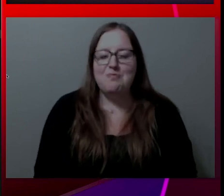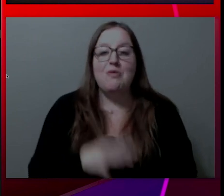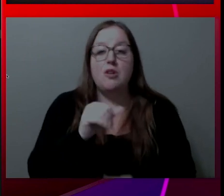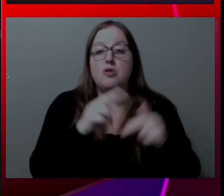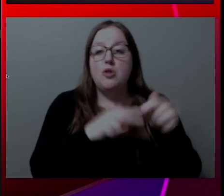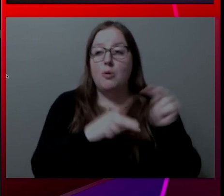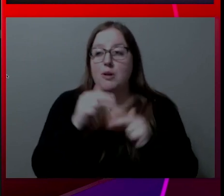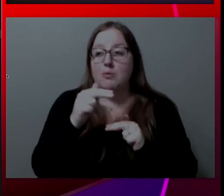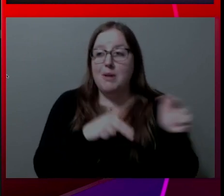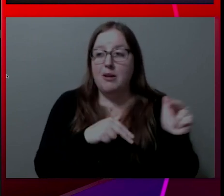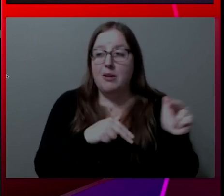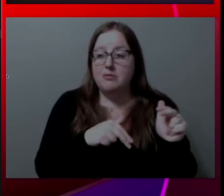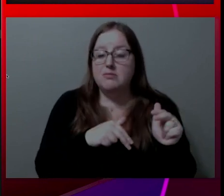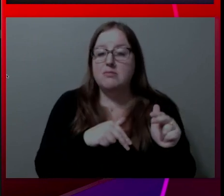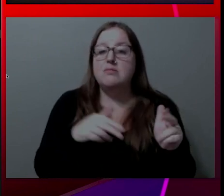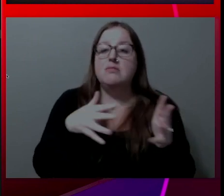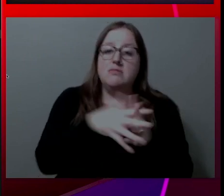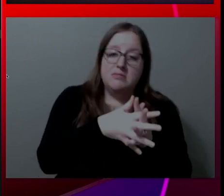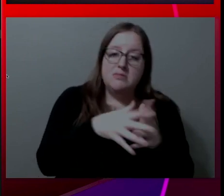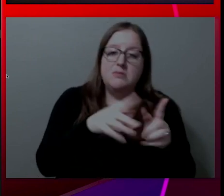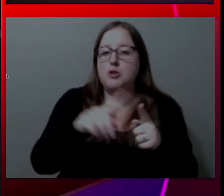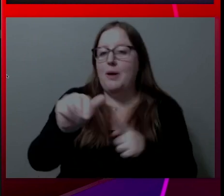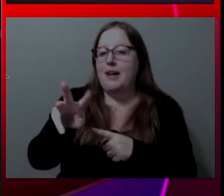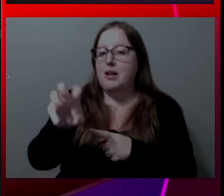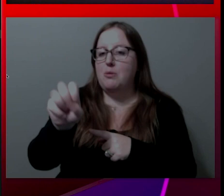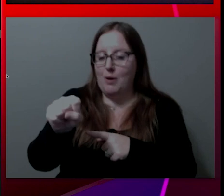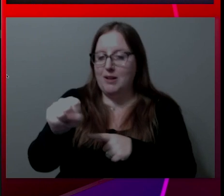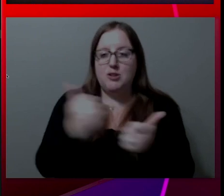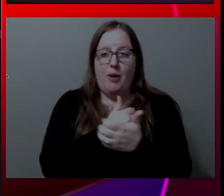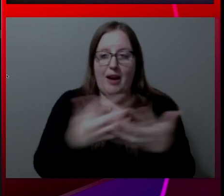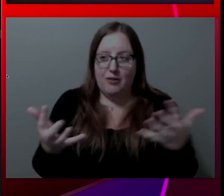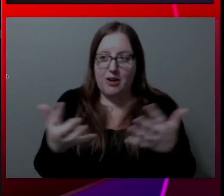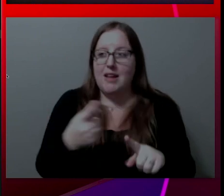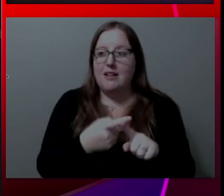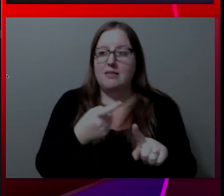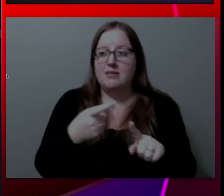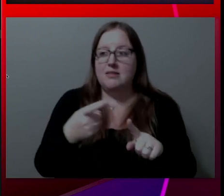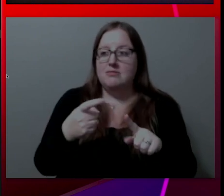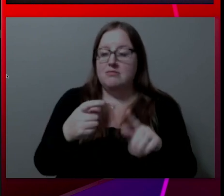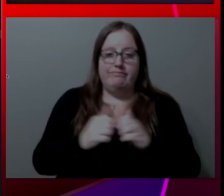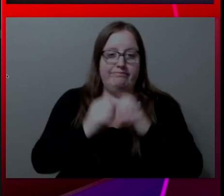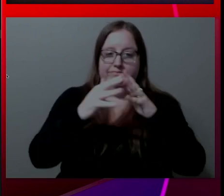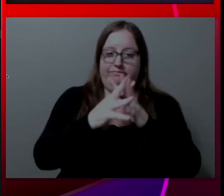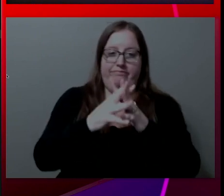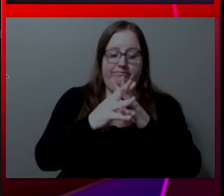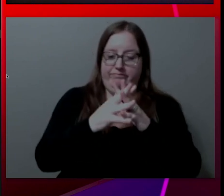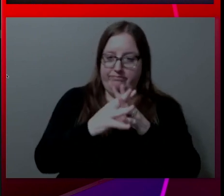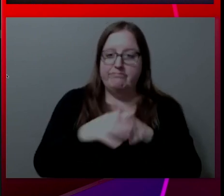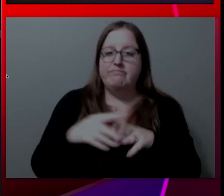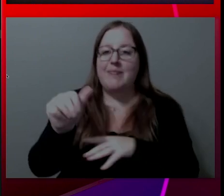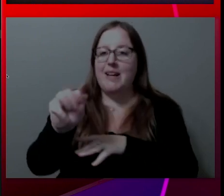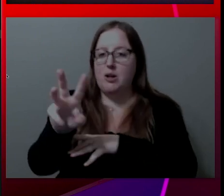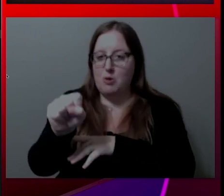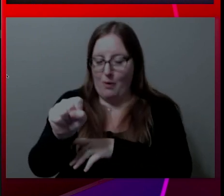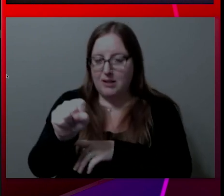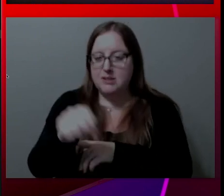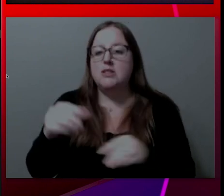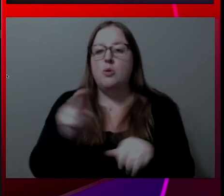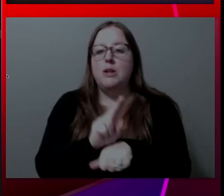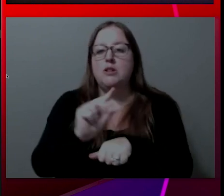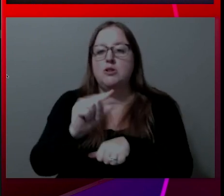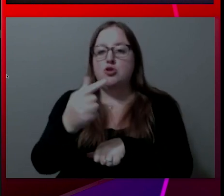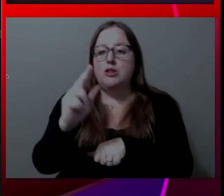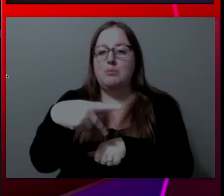native or digital native on AWS. So everything since the company started has been on AWS. We use GPUs